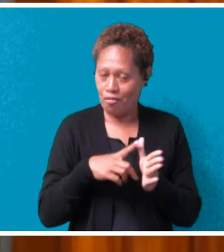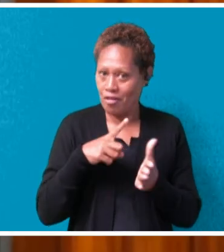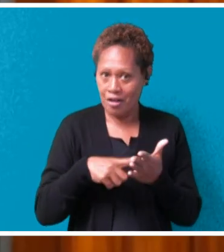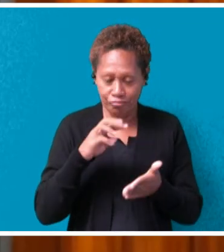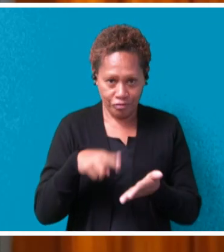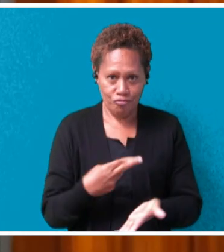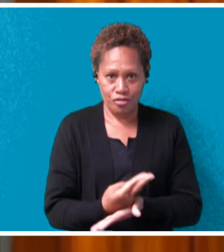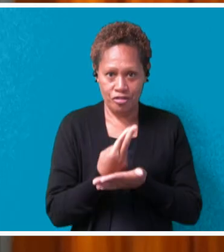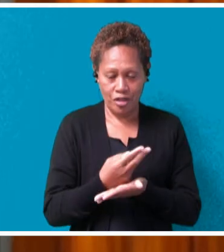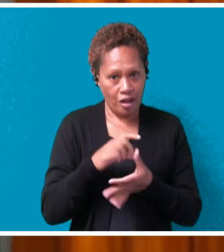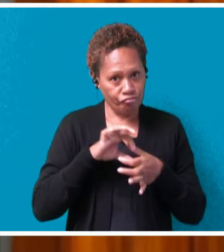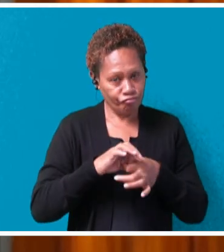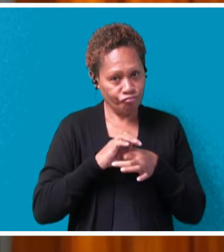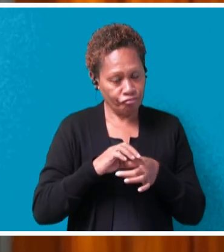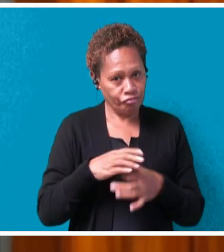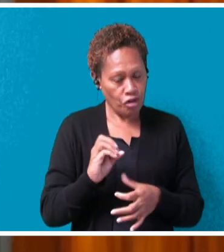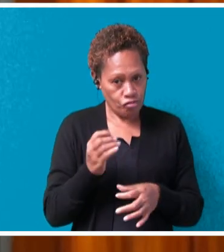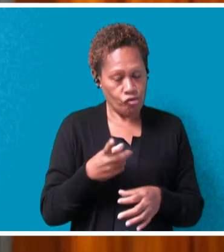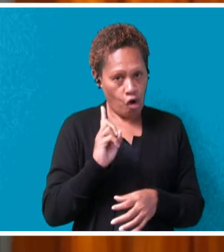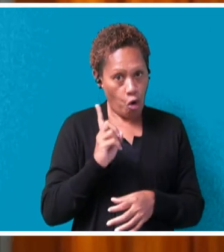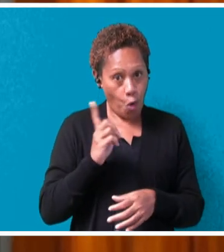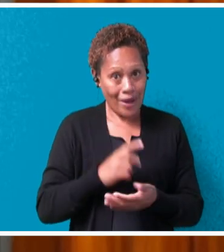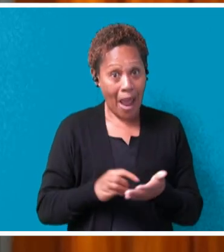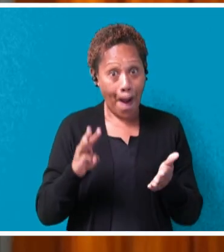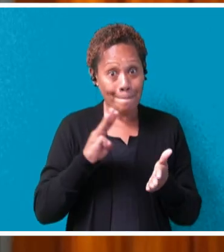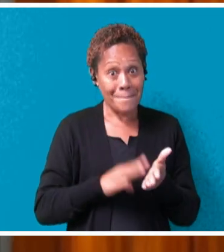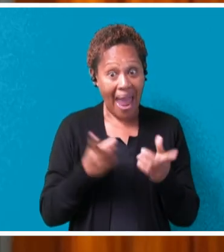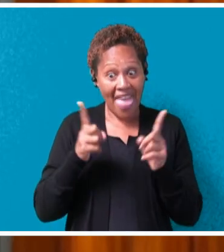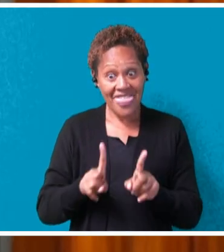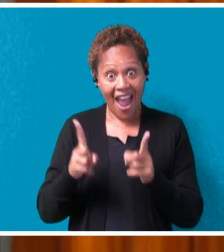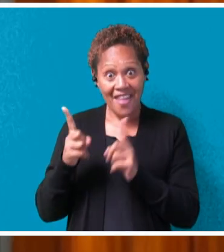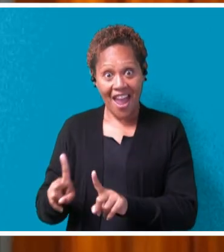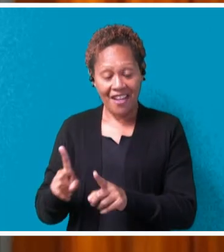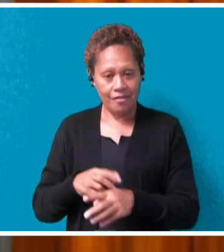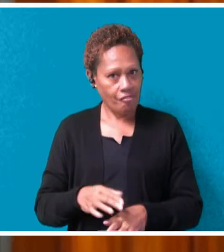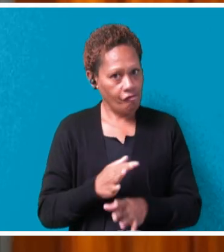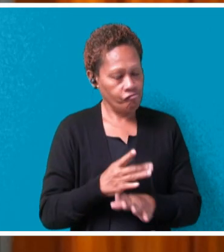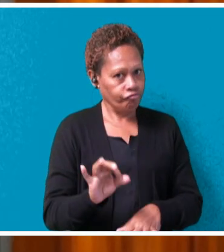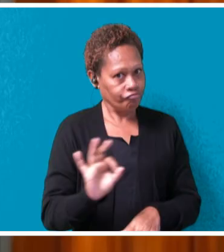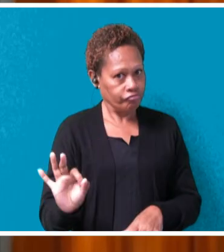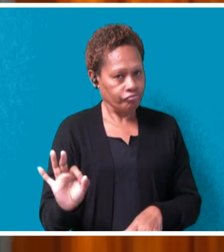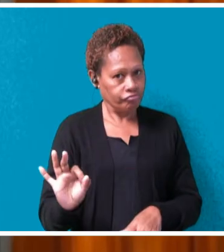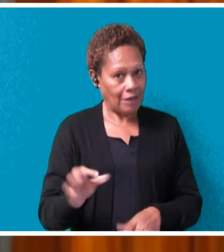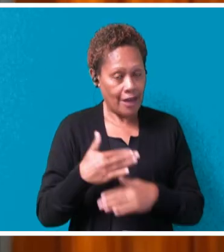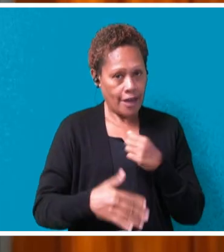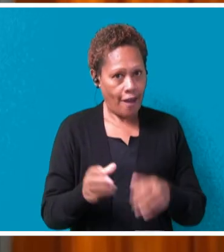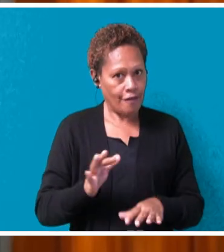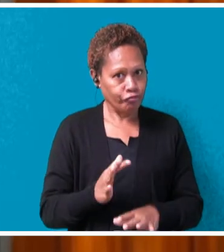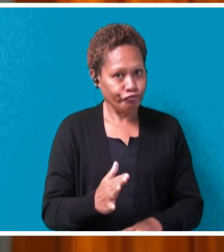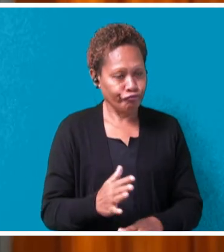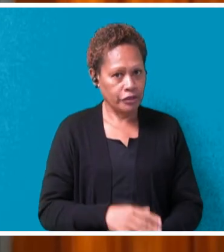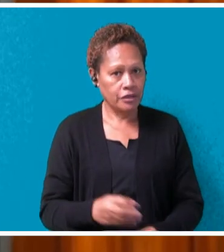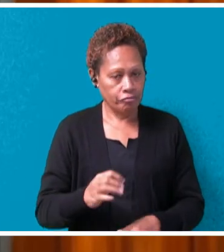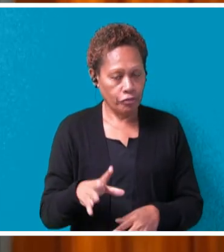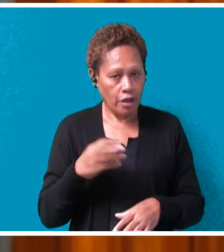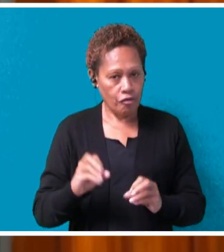always incorporate our motto in our hearts, Mai na Mai. Fear not or never fear. I also take this opportunity